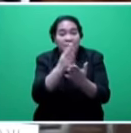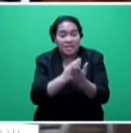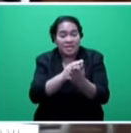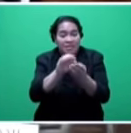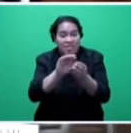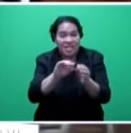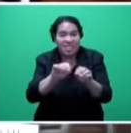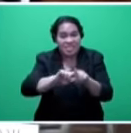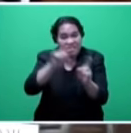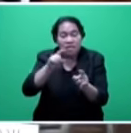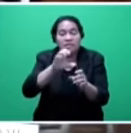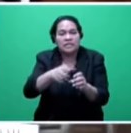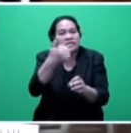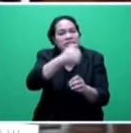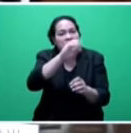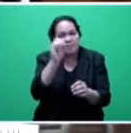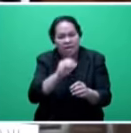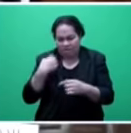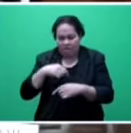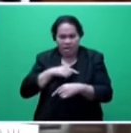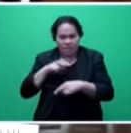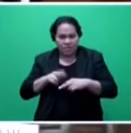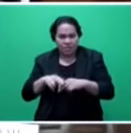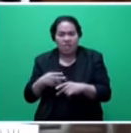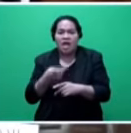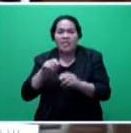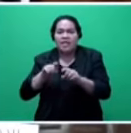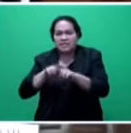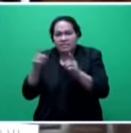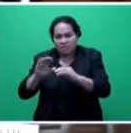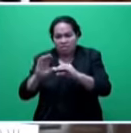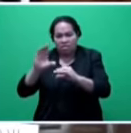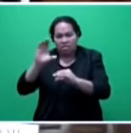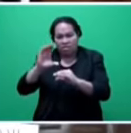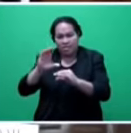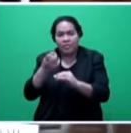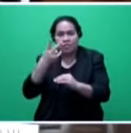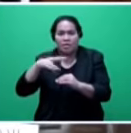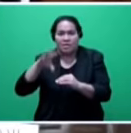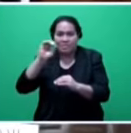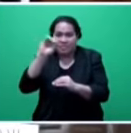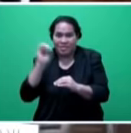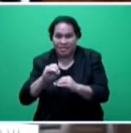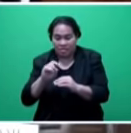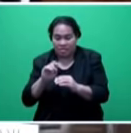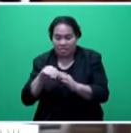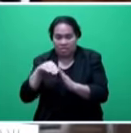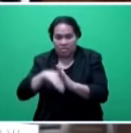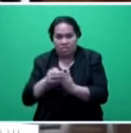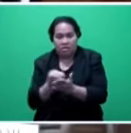16%, where our deficit is 20.2%, when our economic decline is only 21.3%.